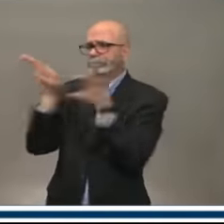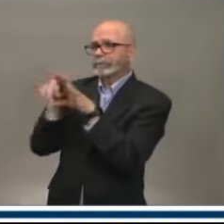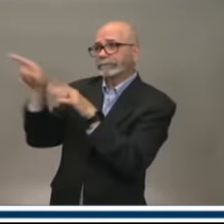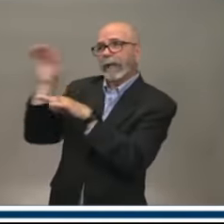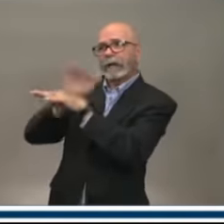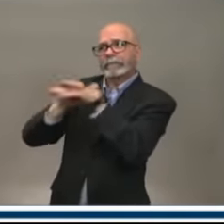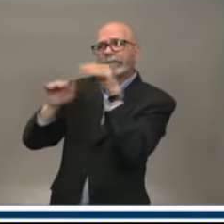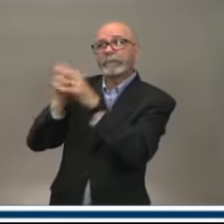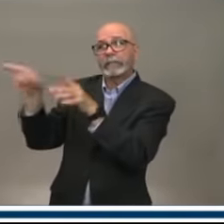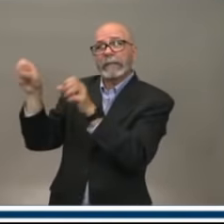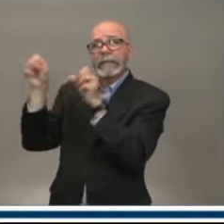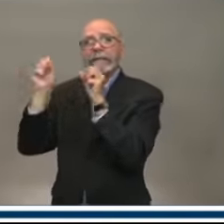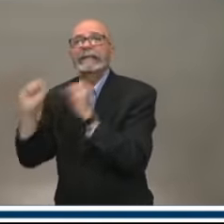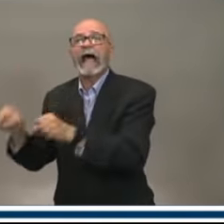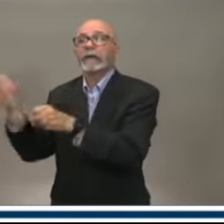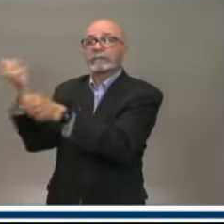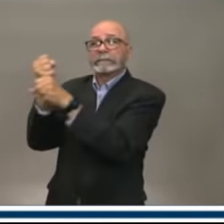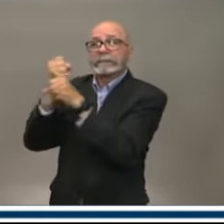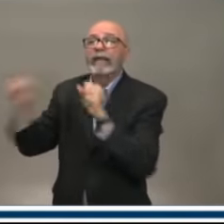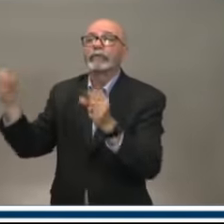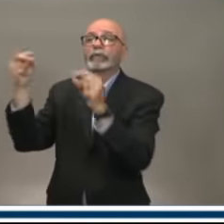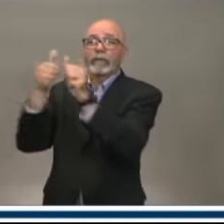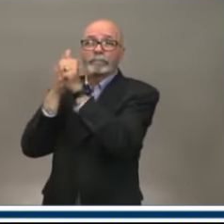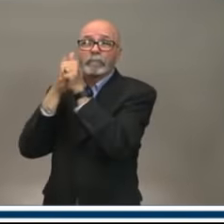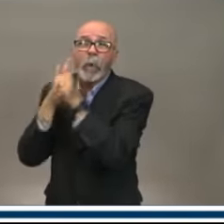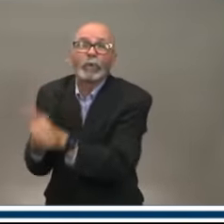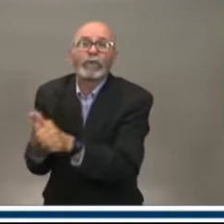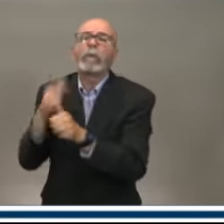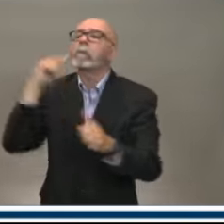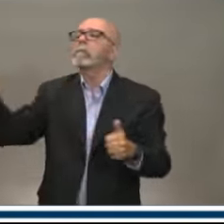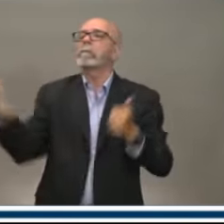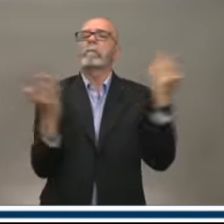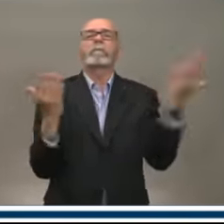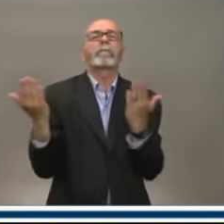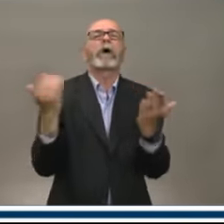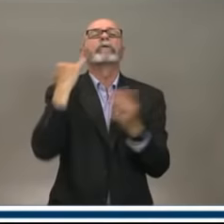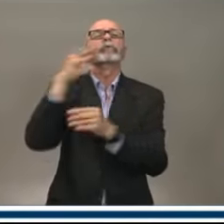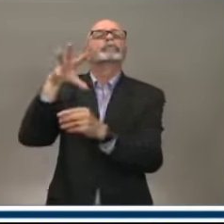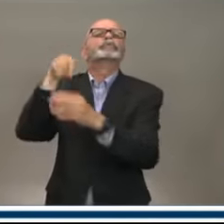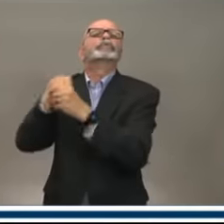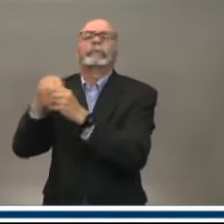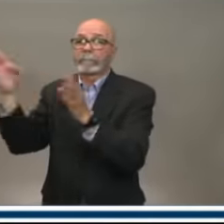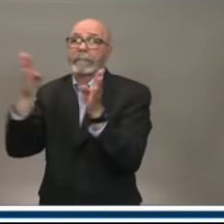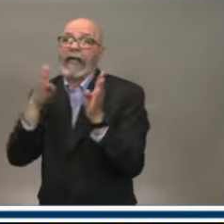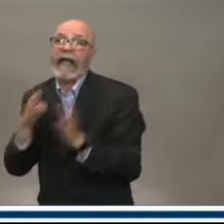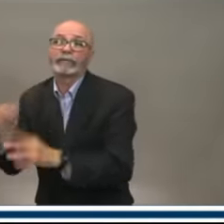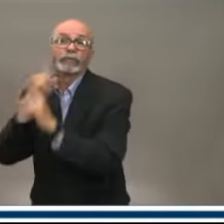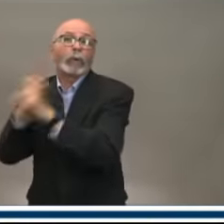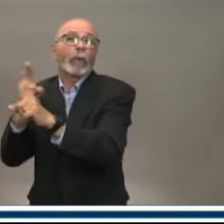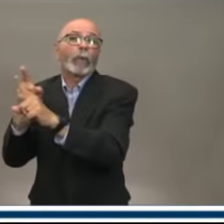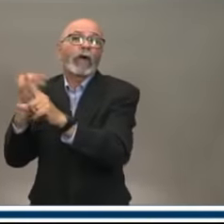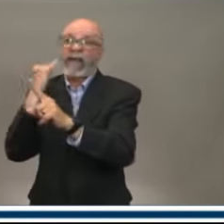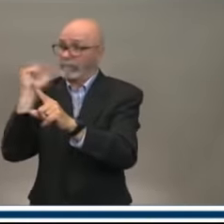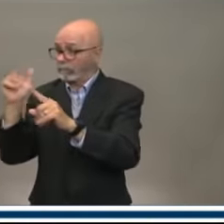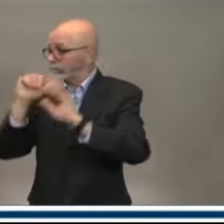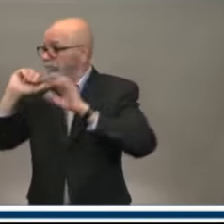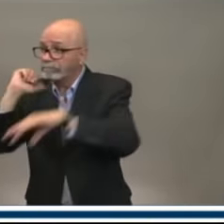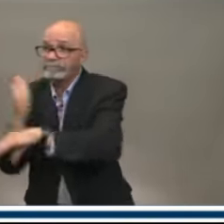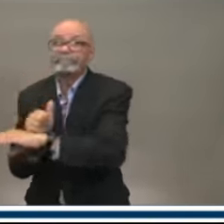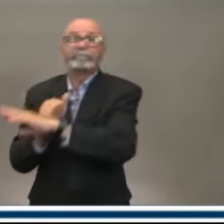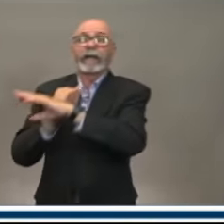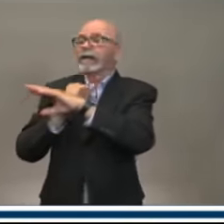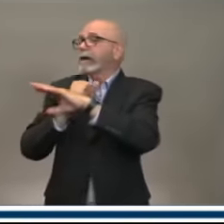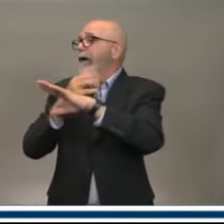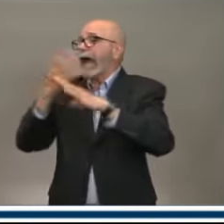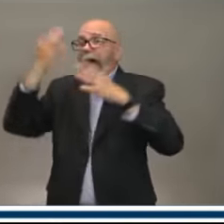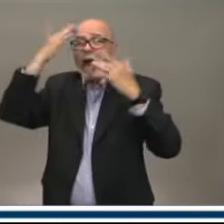safety, and to be able to give a recommendation to the Premier. And the type of things that need to be in place will vary between a low, medium, or high